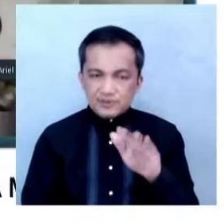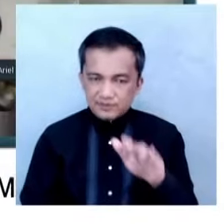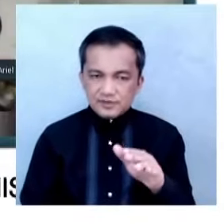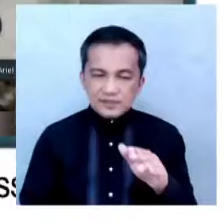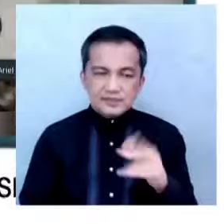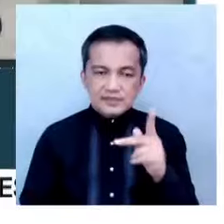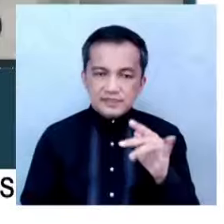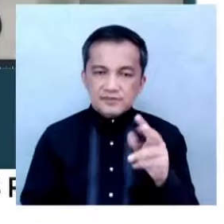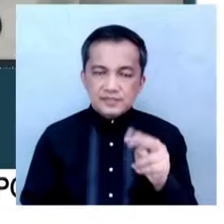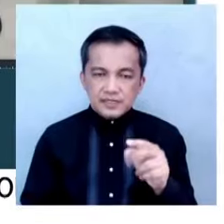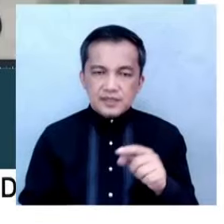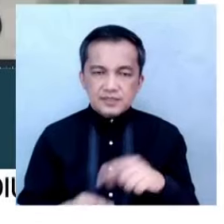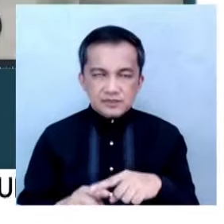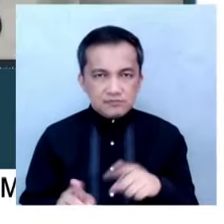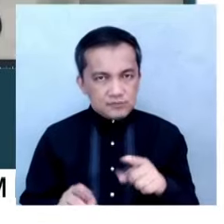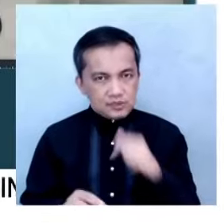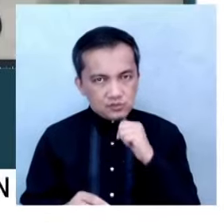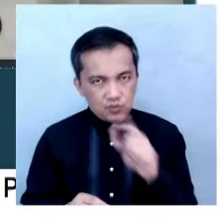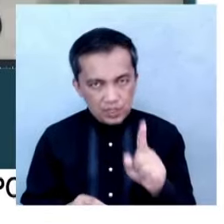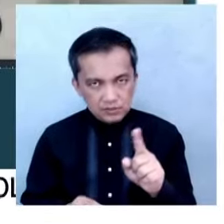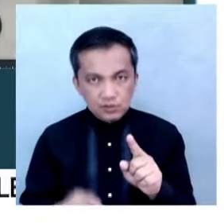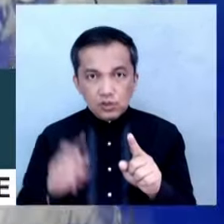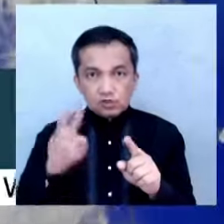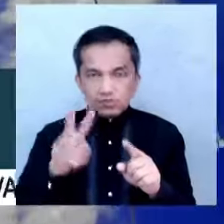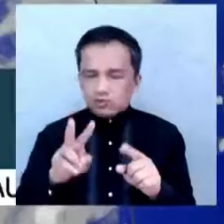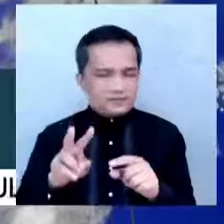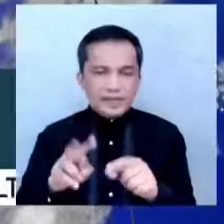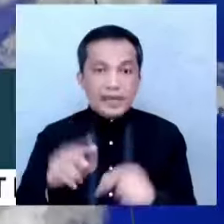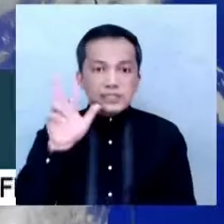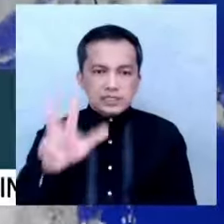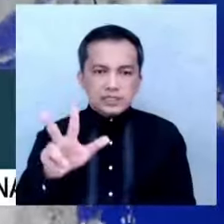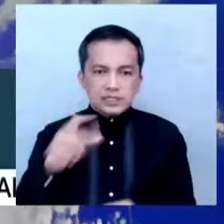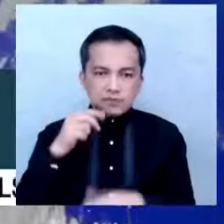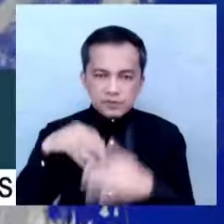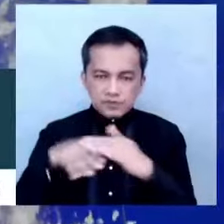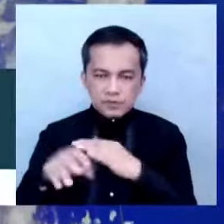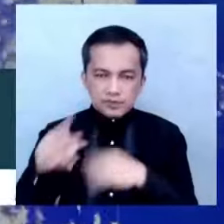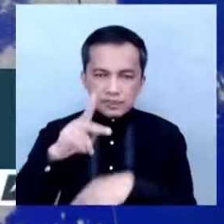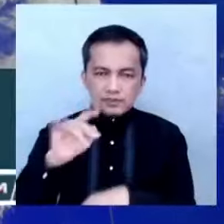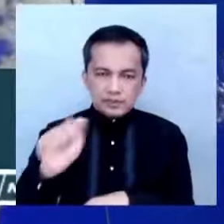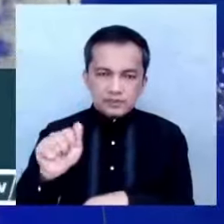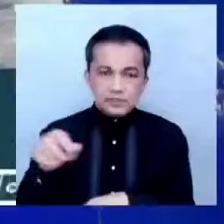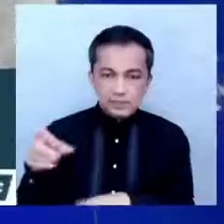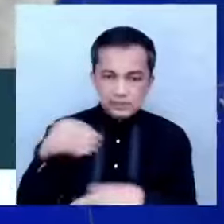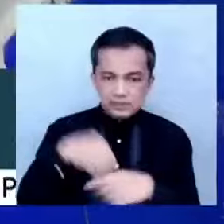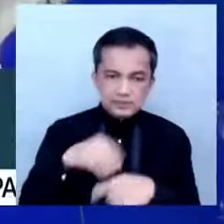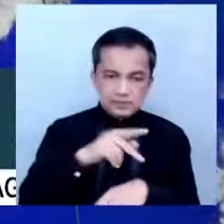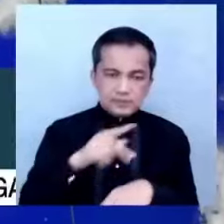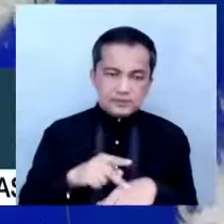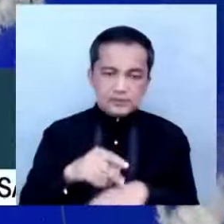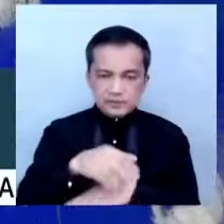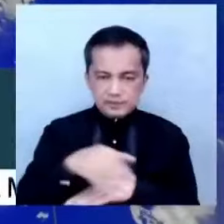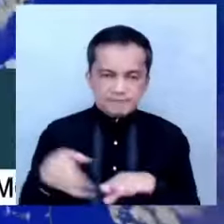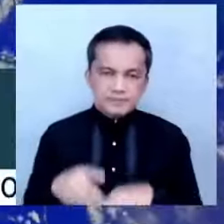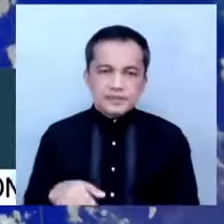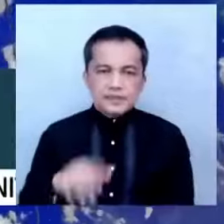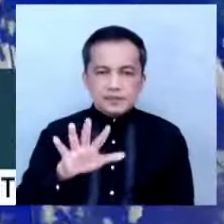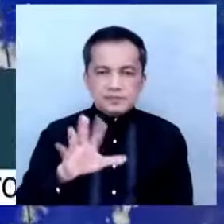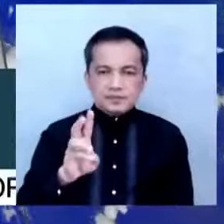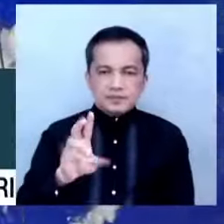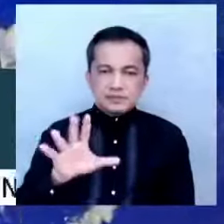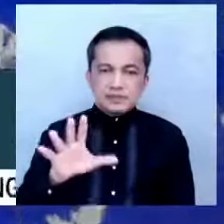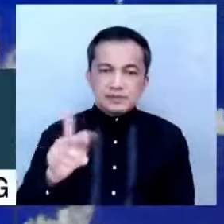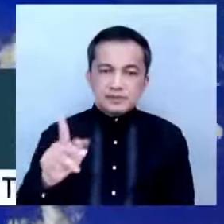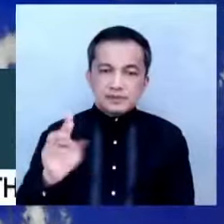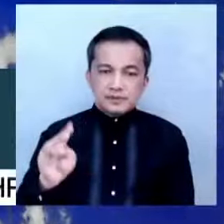one, not two, but three low-pressure systems surround the country. As you mentioned, the first LPA is inside the Philippine area of responsibility, some